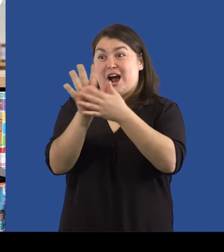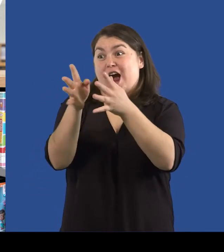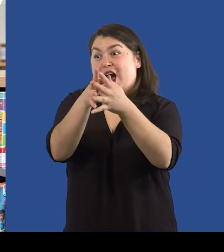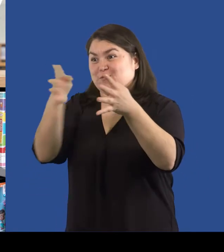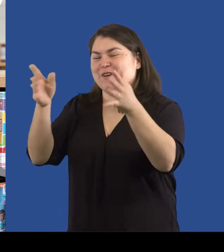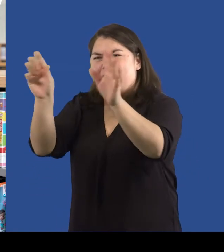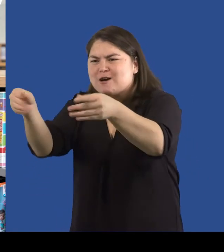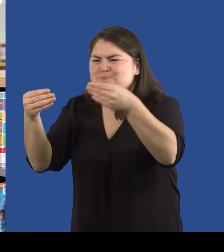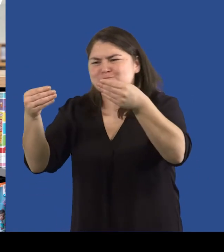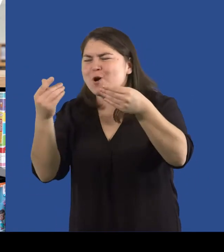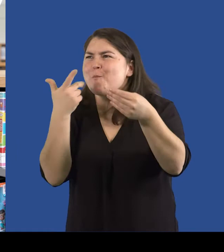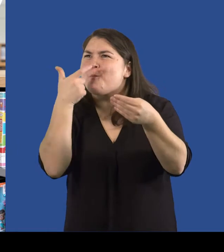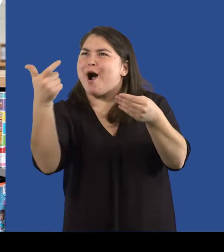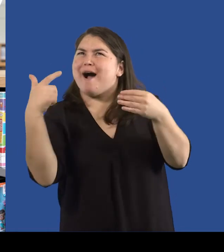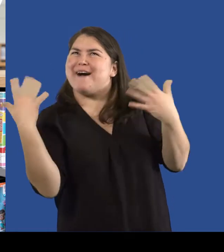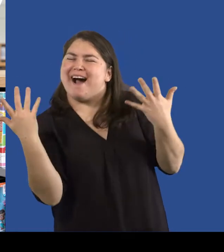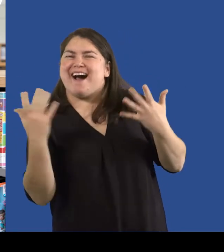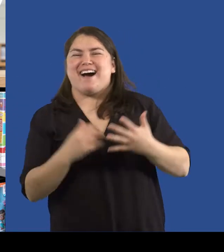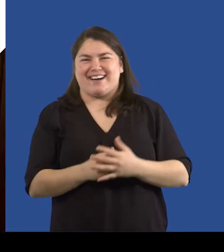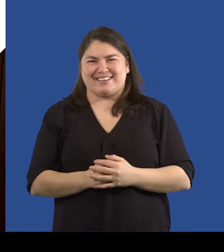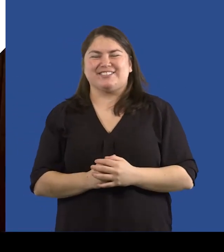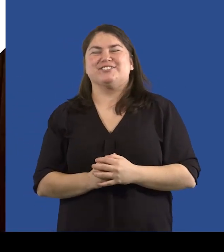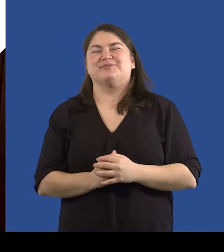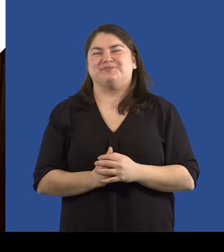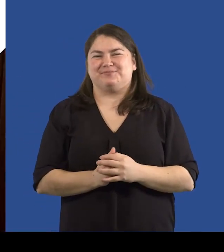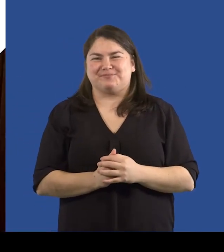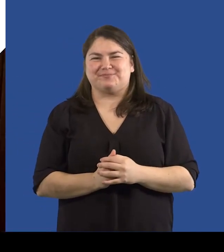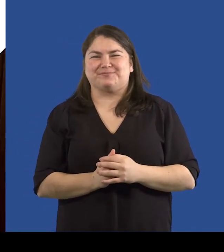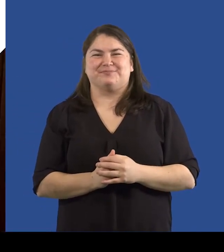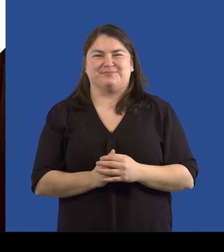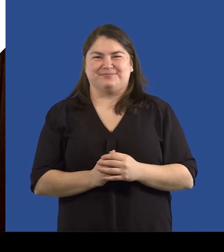I can choose movies.